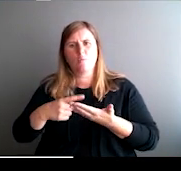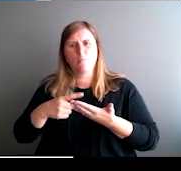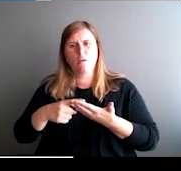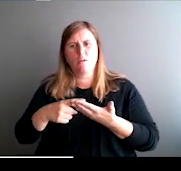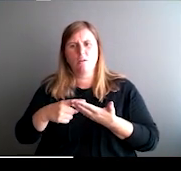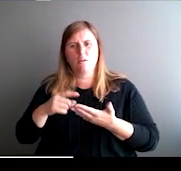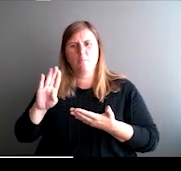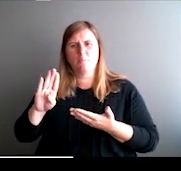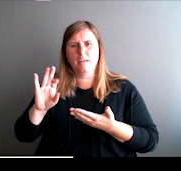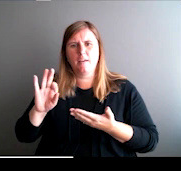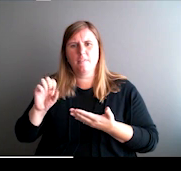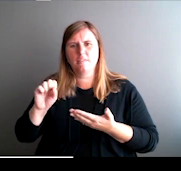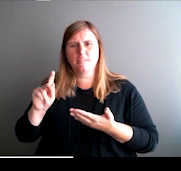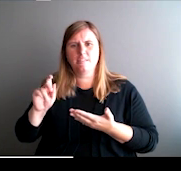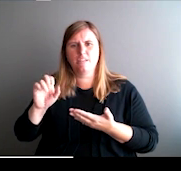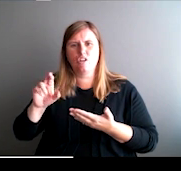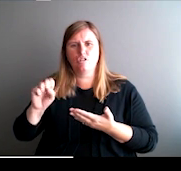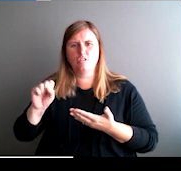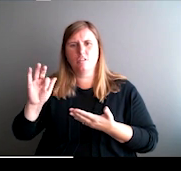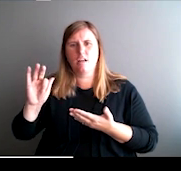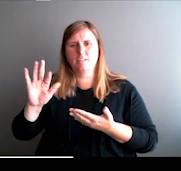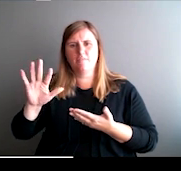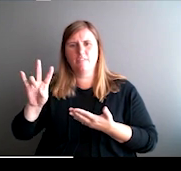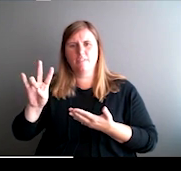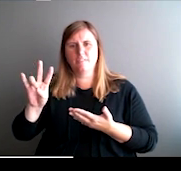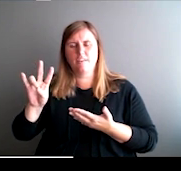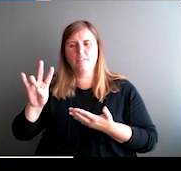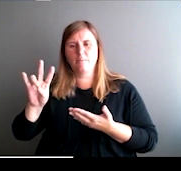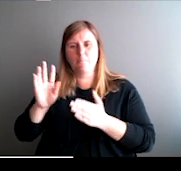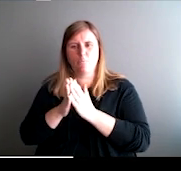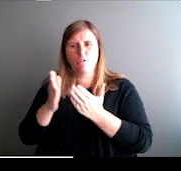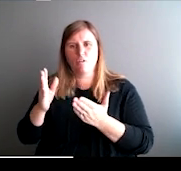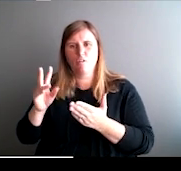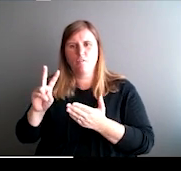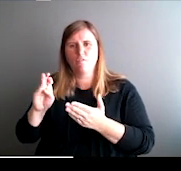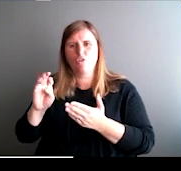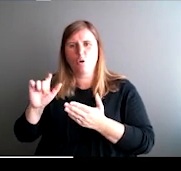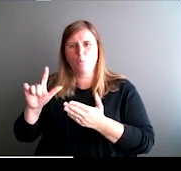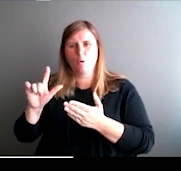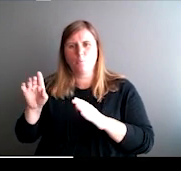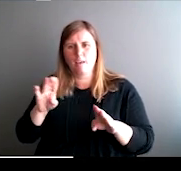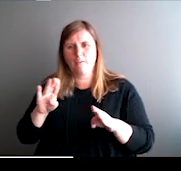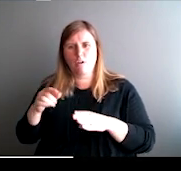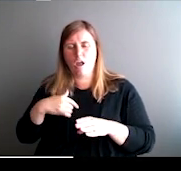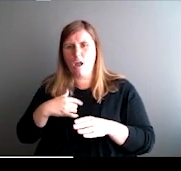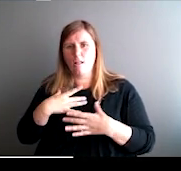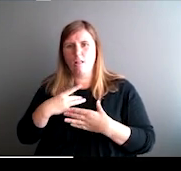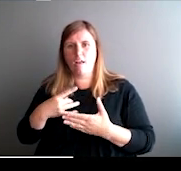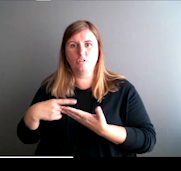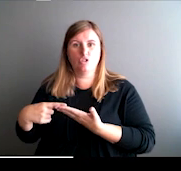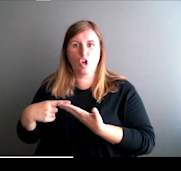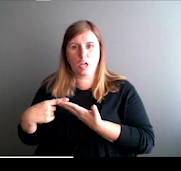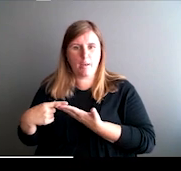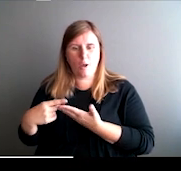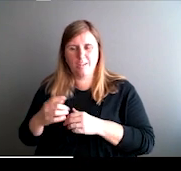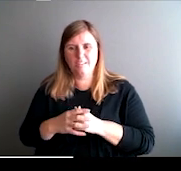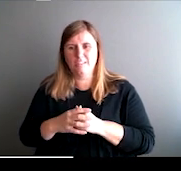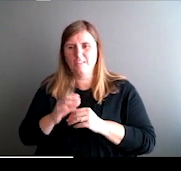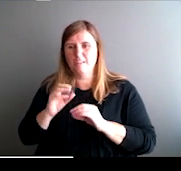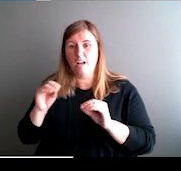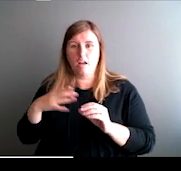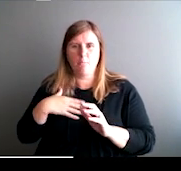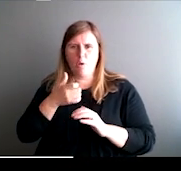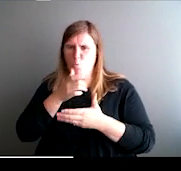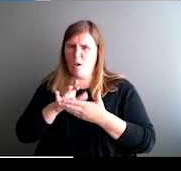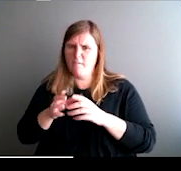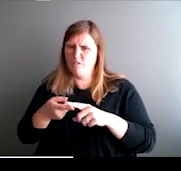B.F. Skinner's 1957 book, Verbal Behavior. It's of keen interest to me. I love to talk about it. None of my wife's